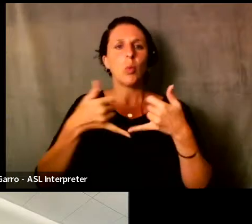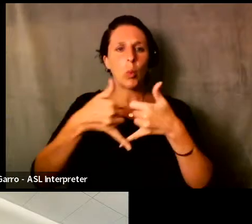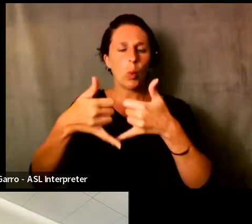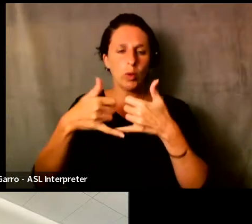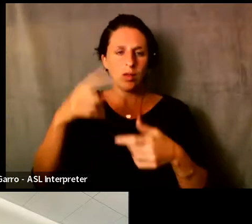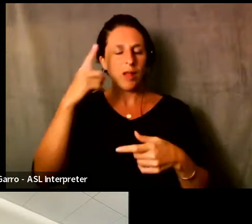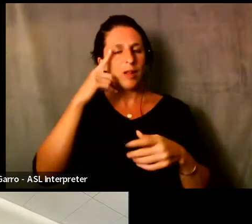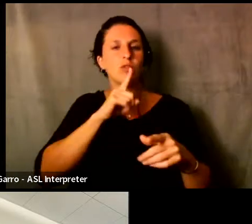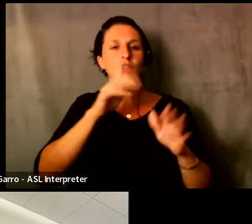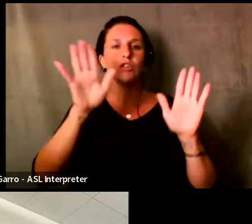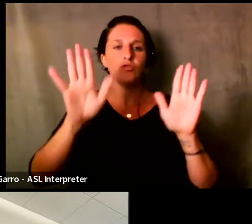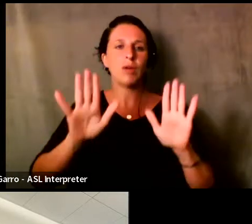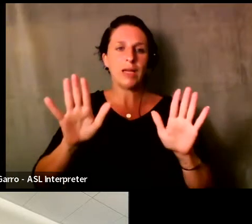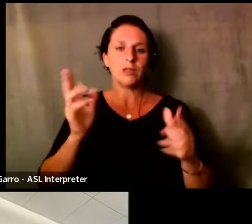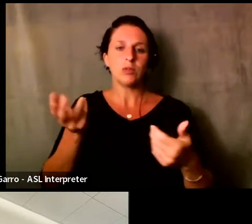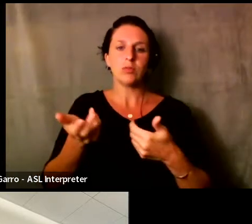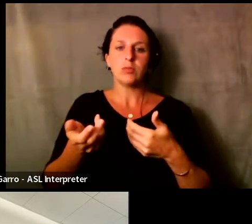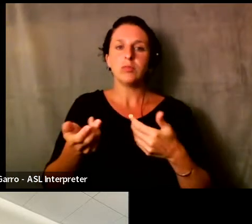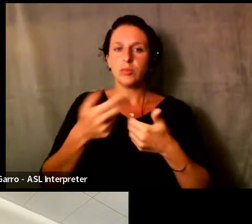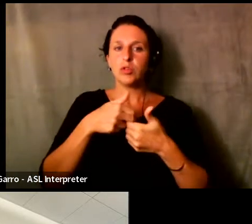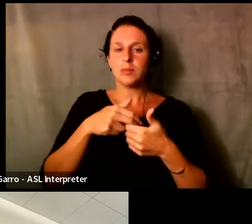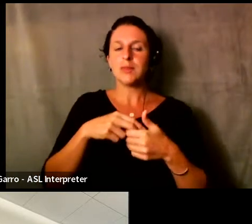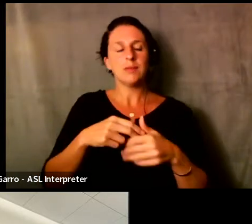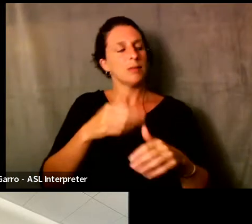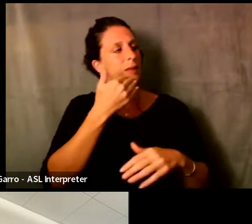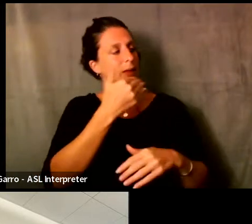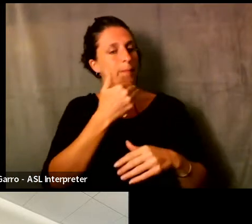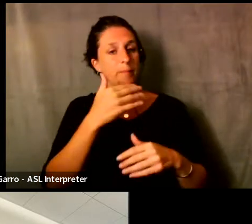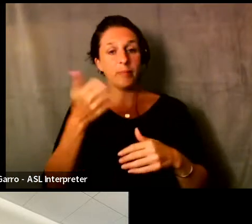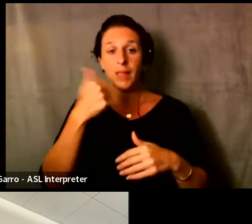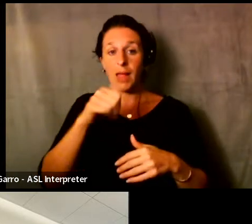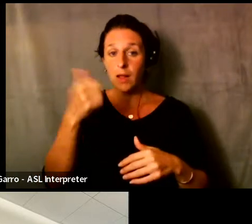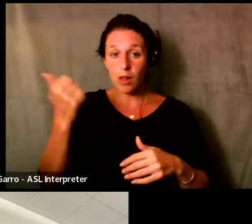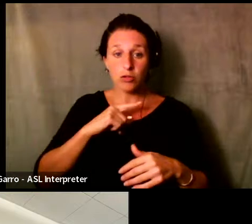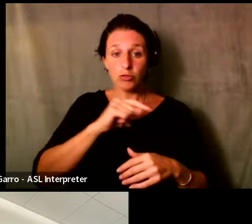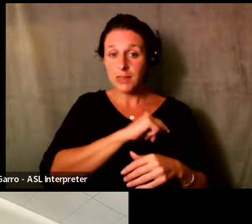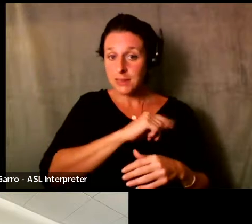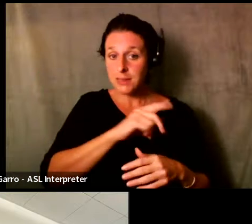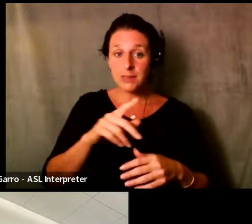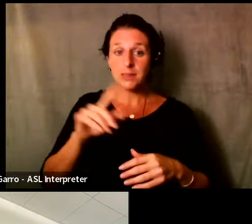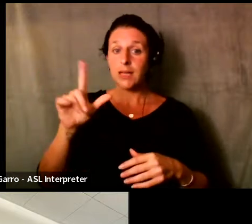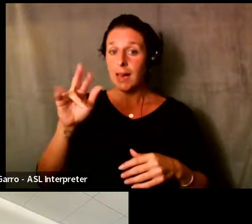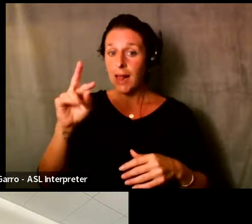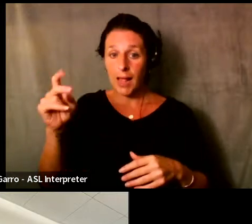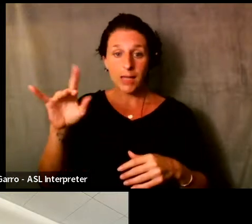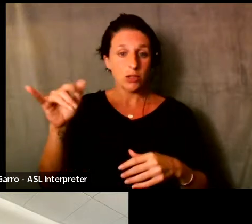you. Thank you. Any other trustees? Trustee Land or Trustee Jacobson?